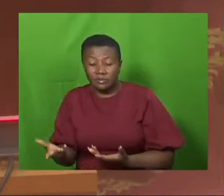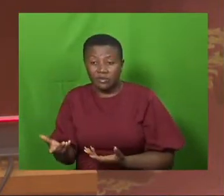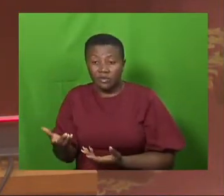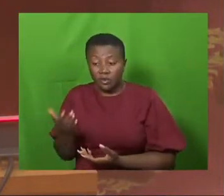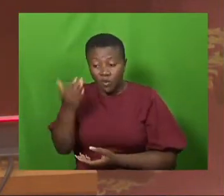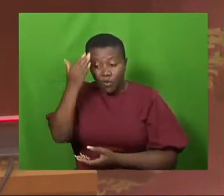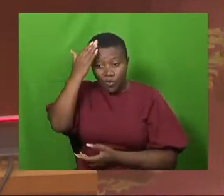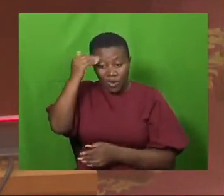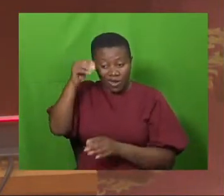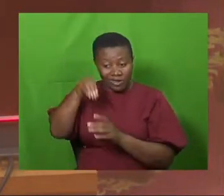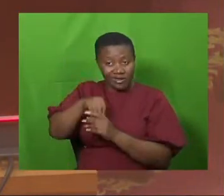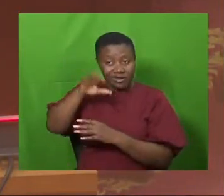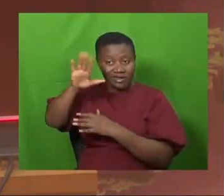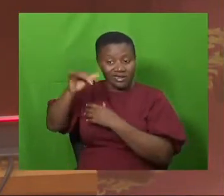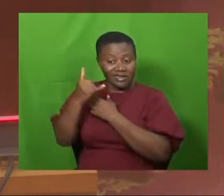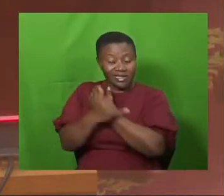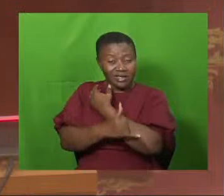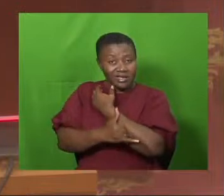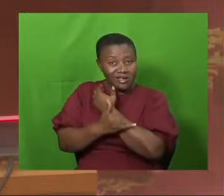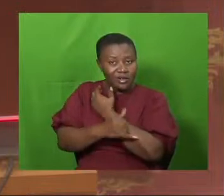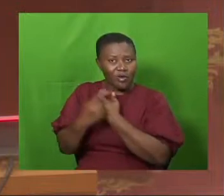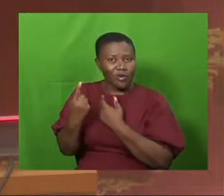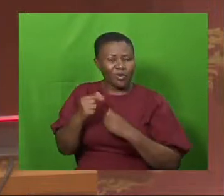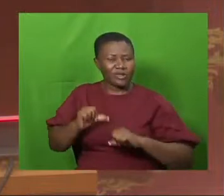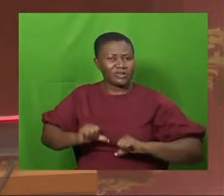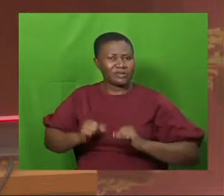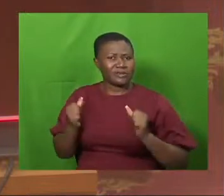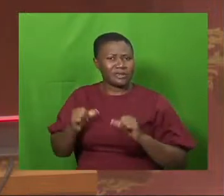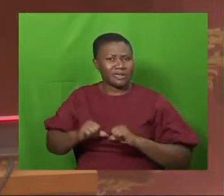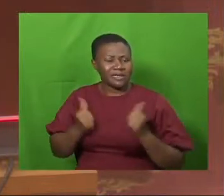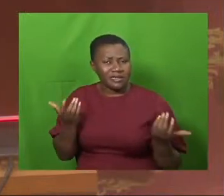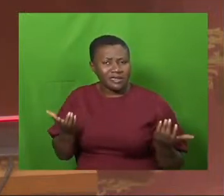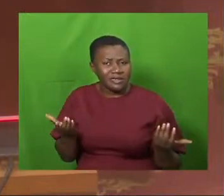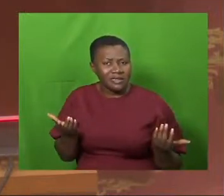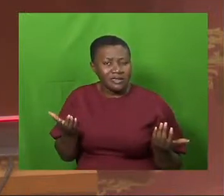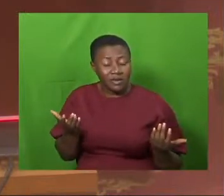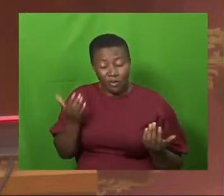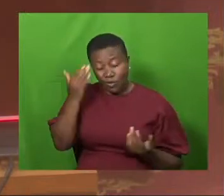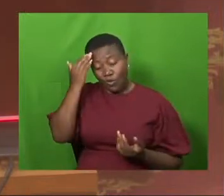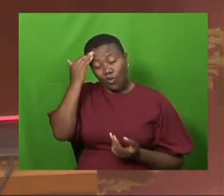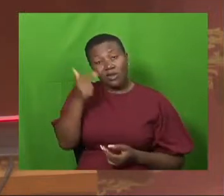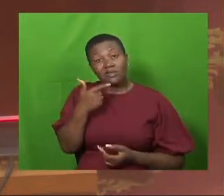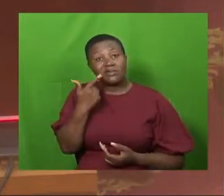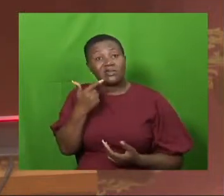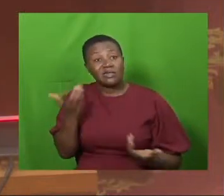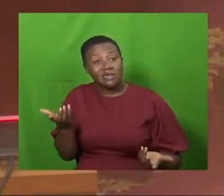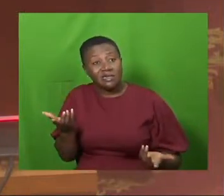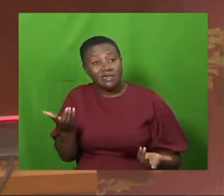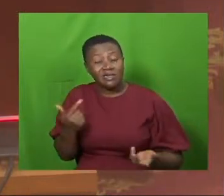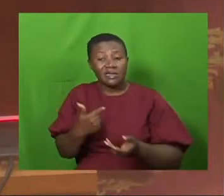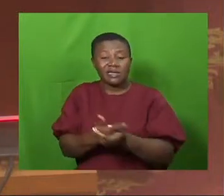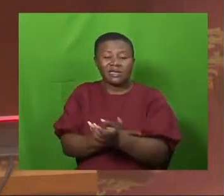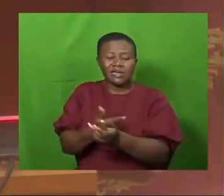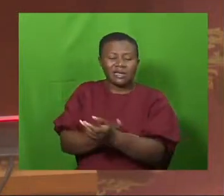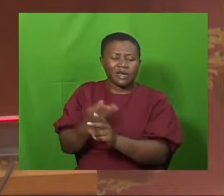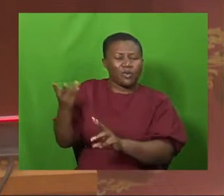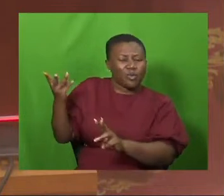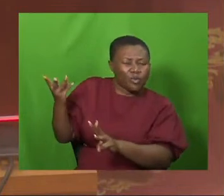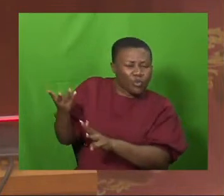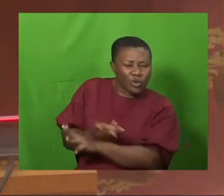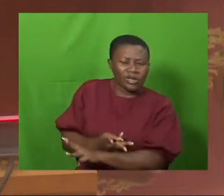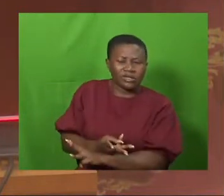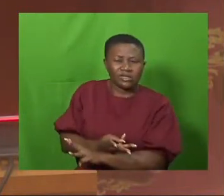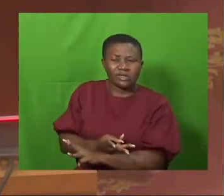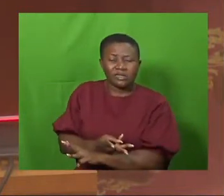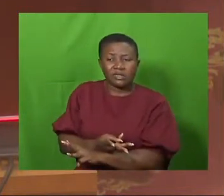they are in a state of self-denial? Why do they want to say that Ghana is worse off when we have mighty